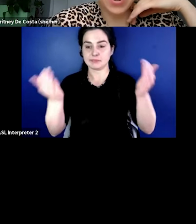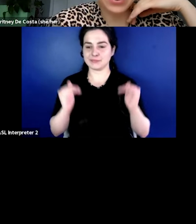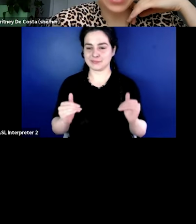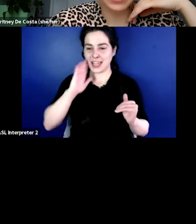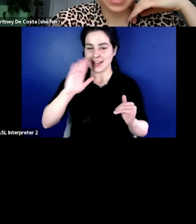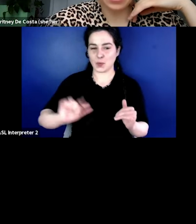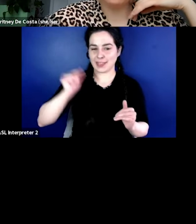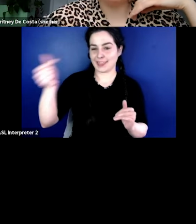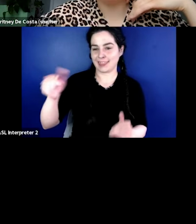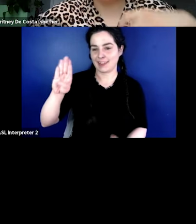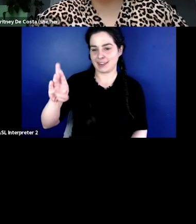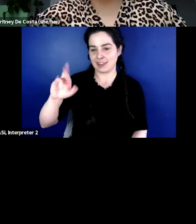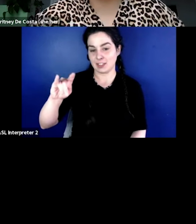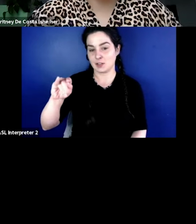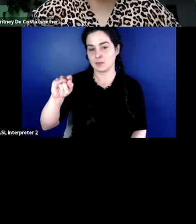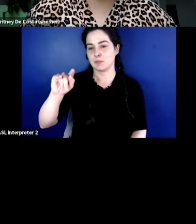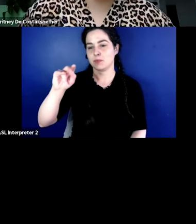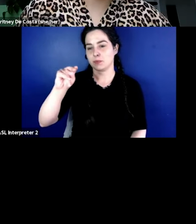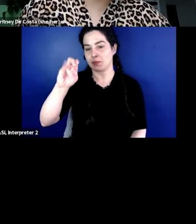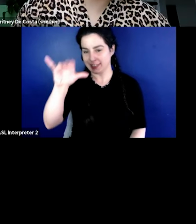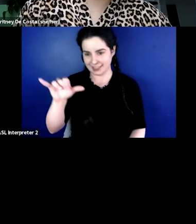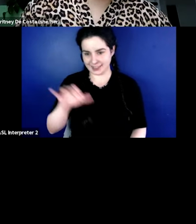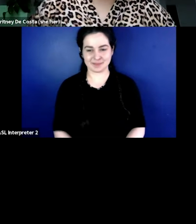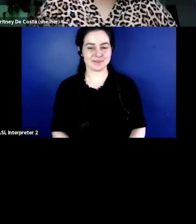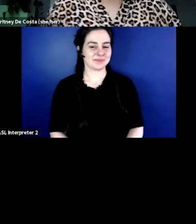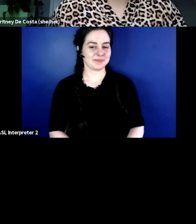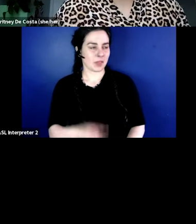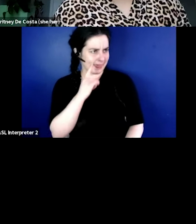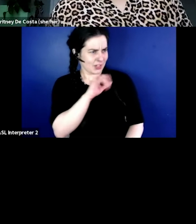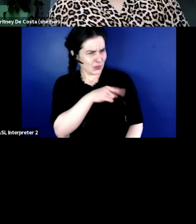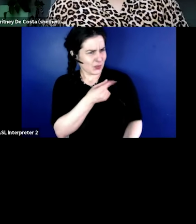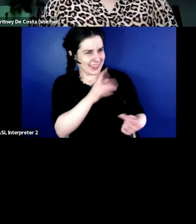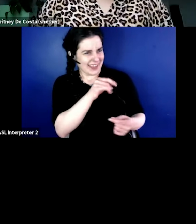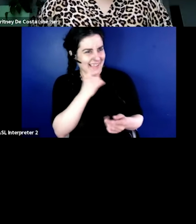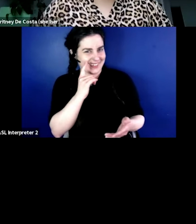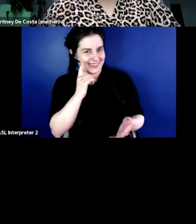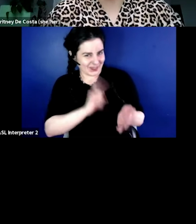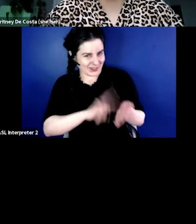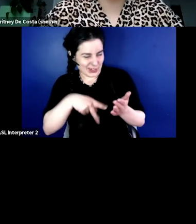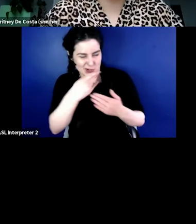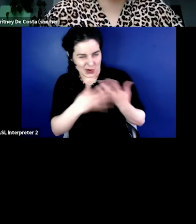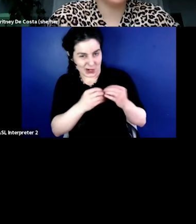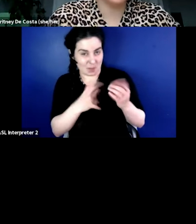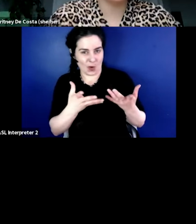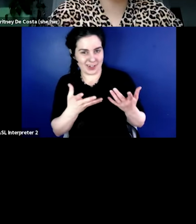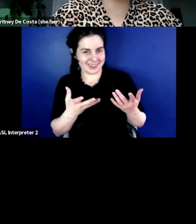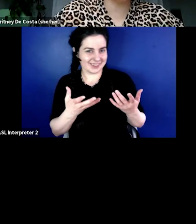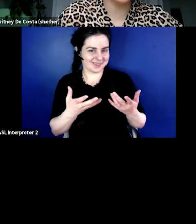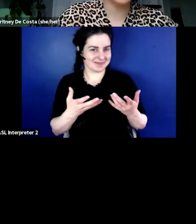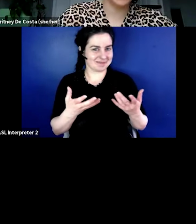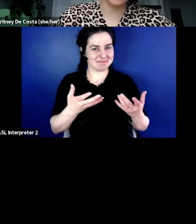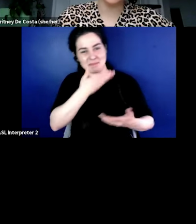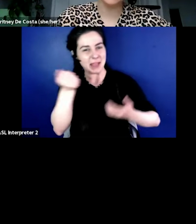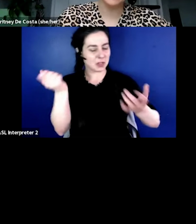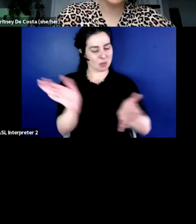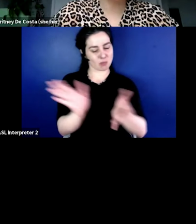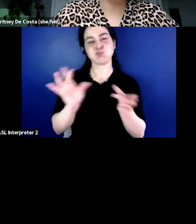Thanks, Farah. I think you did that research project more justice than I could have. So thank